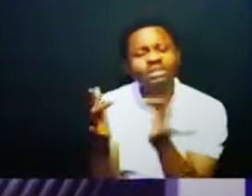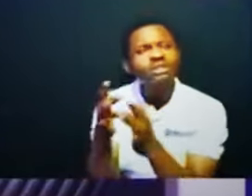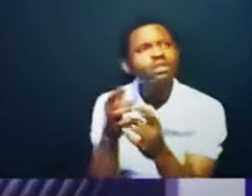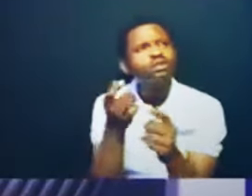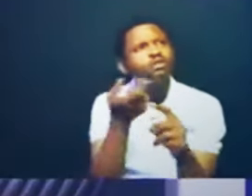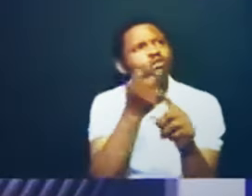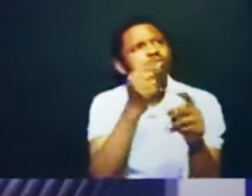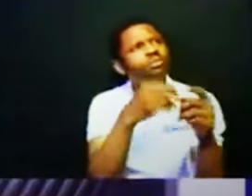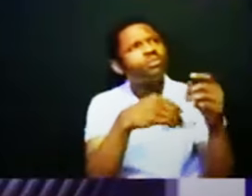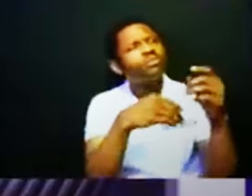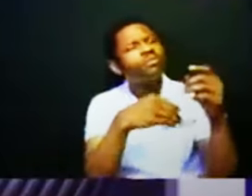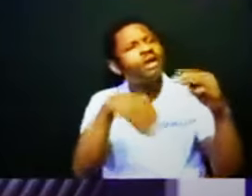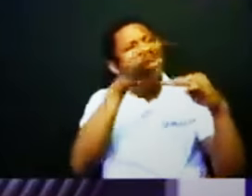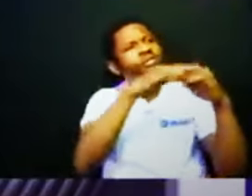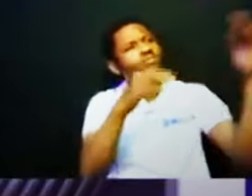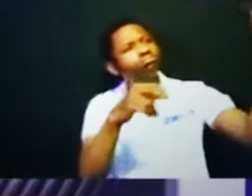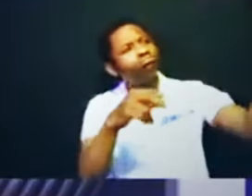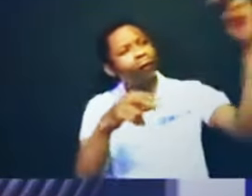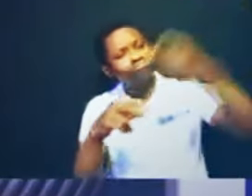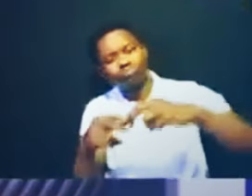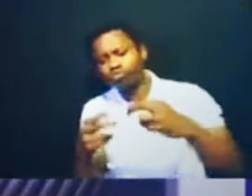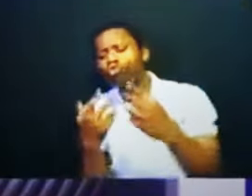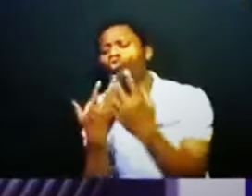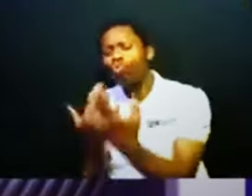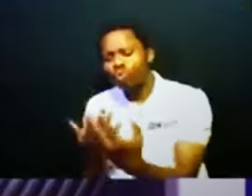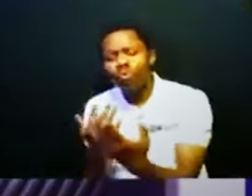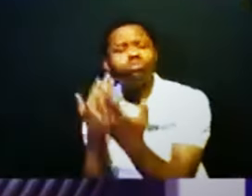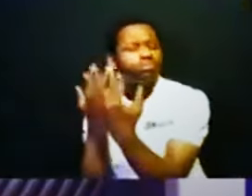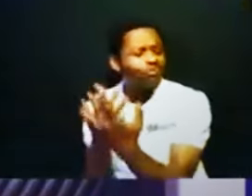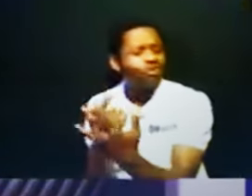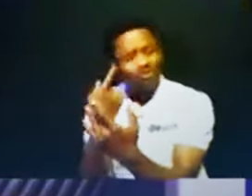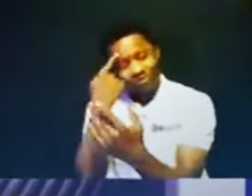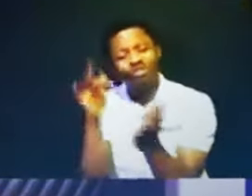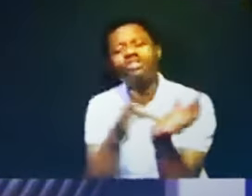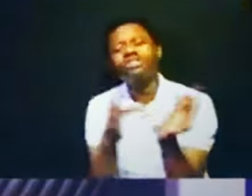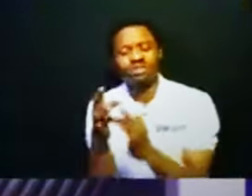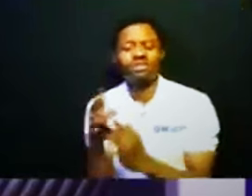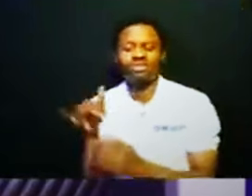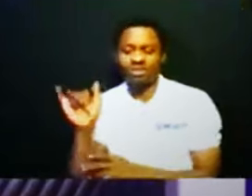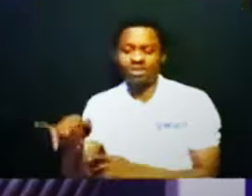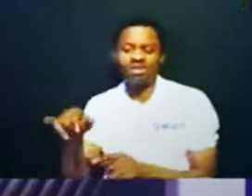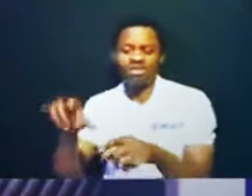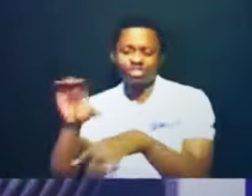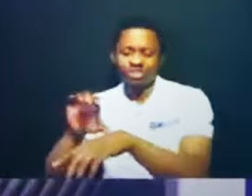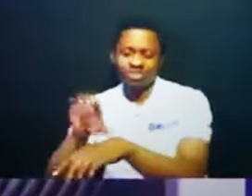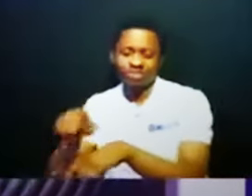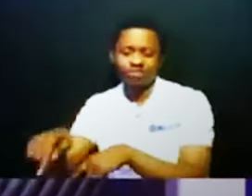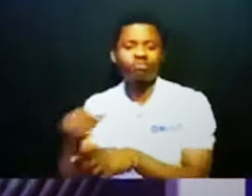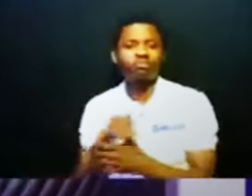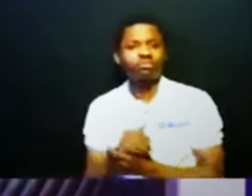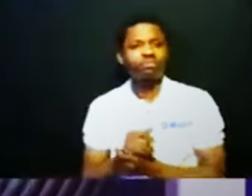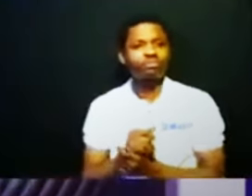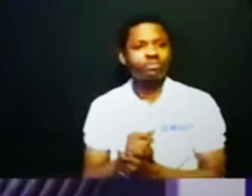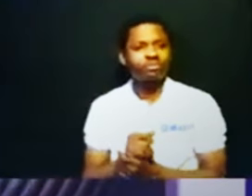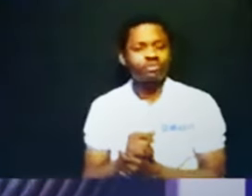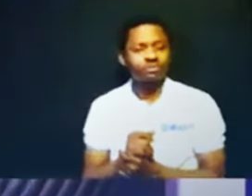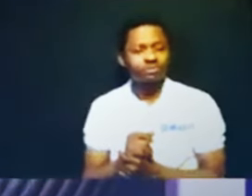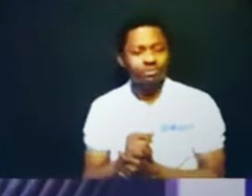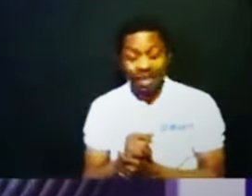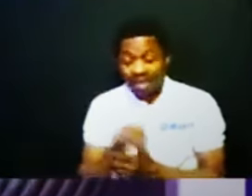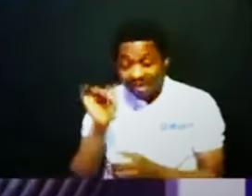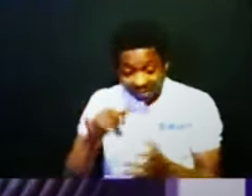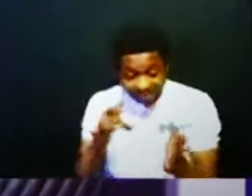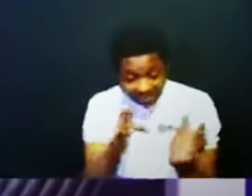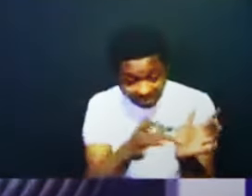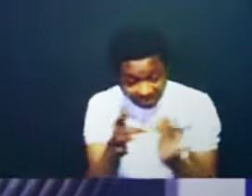woof woman efisro. When to watch us away as of he war train Christo and as when yameba no maye. Whom he rescued from the